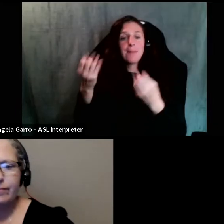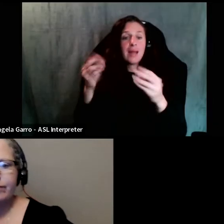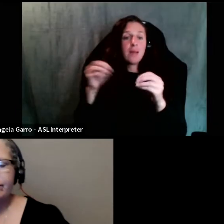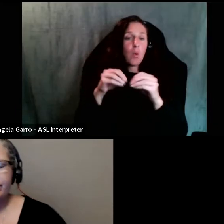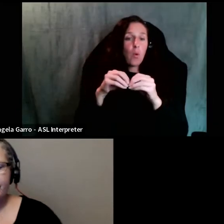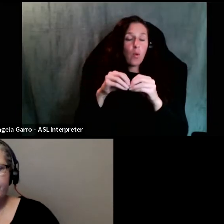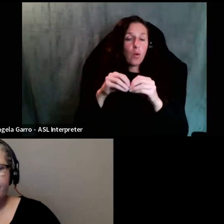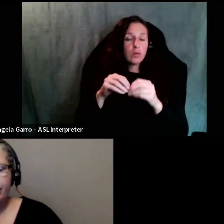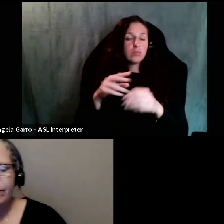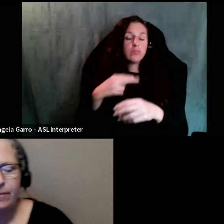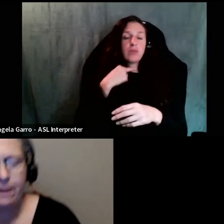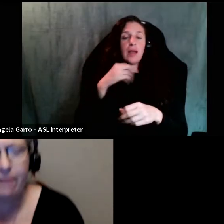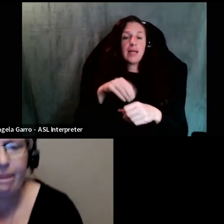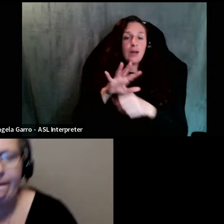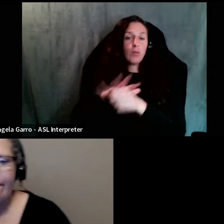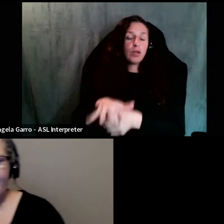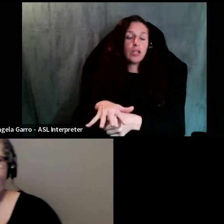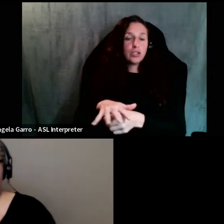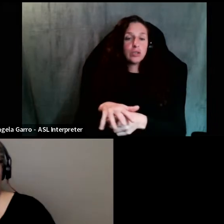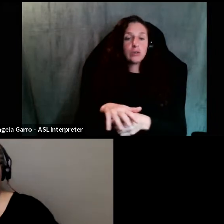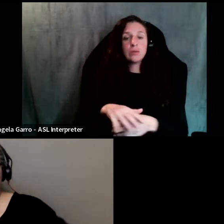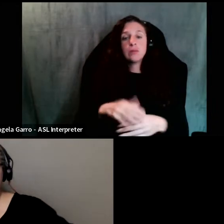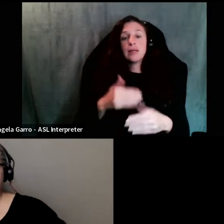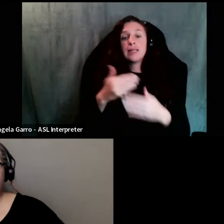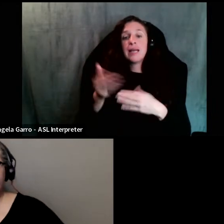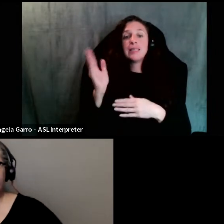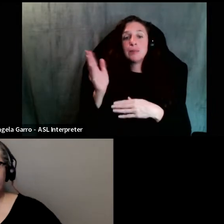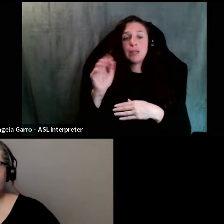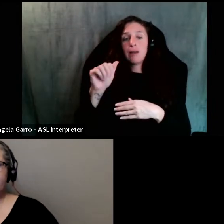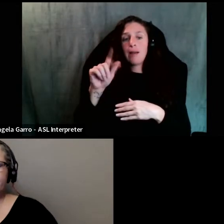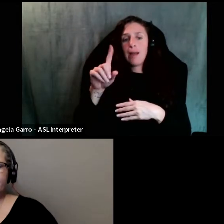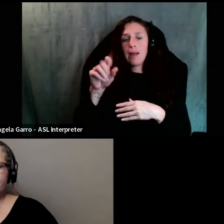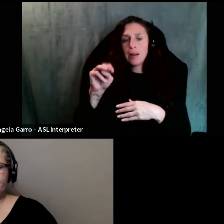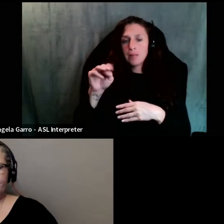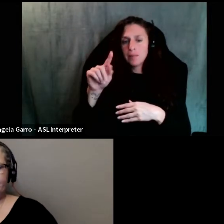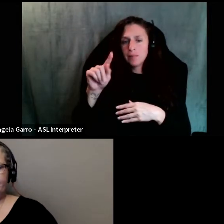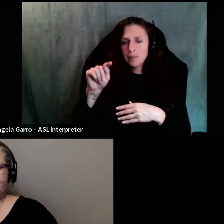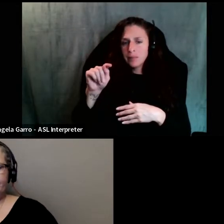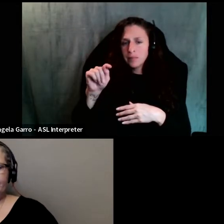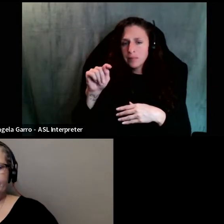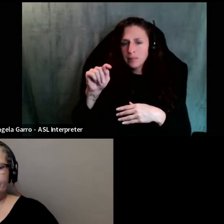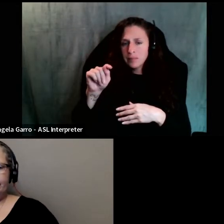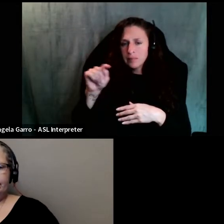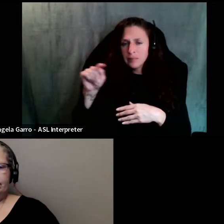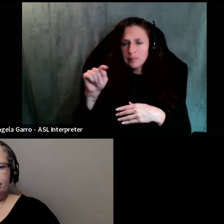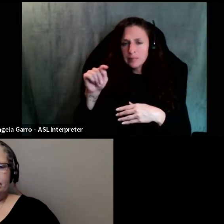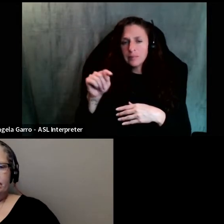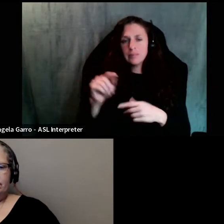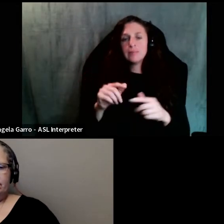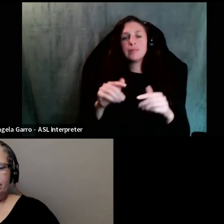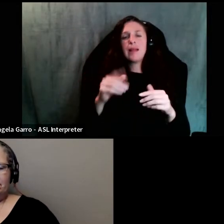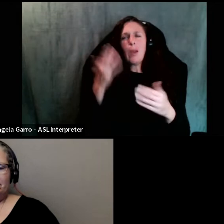Our next speaker is Adam Taub. I hope I got that right. I think I messed up your last. Okay.